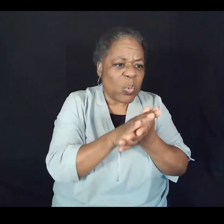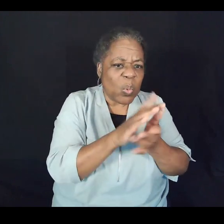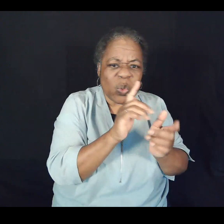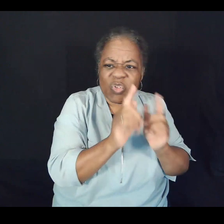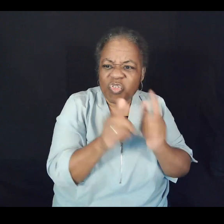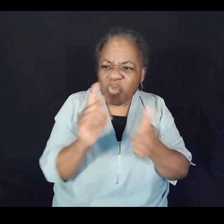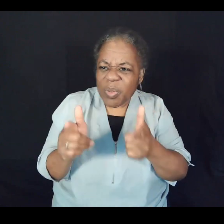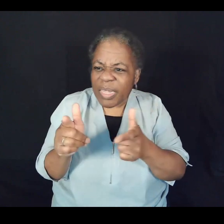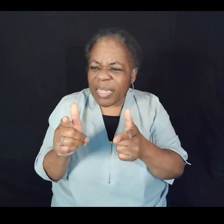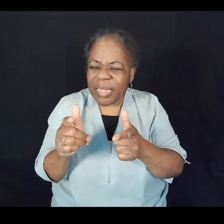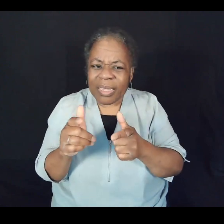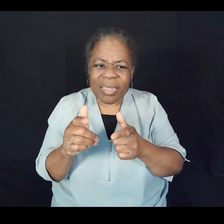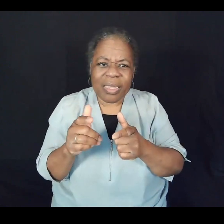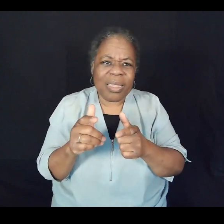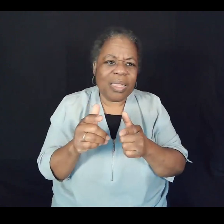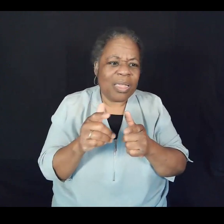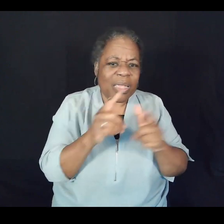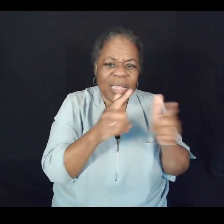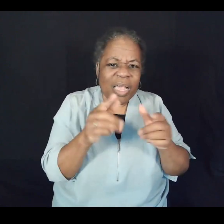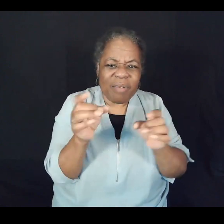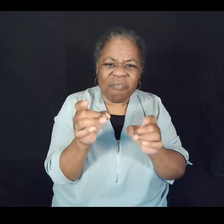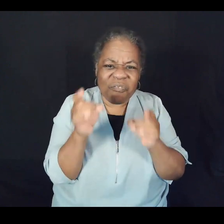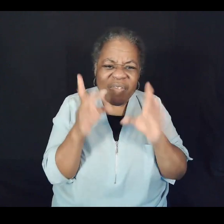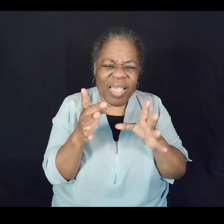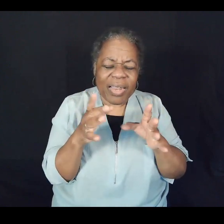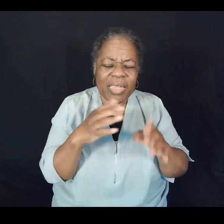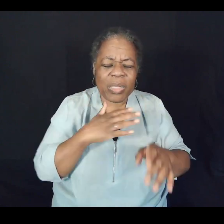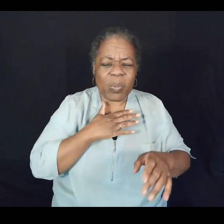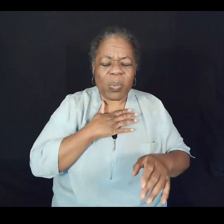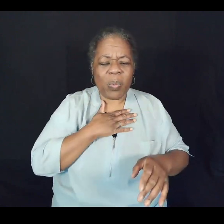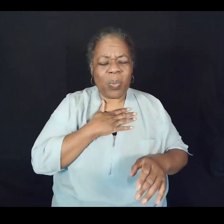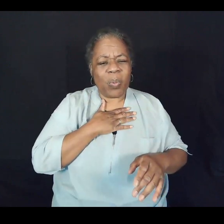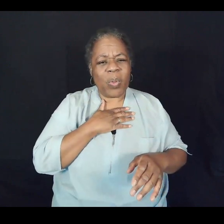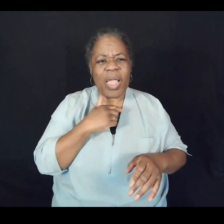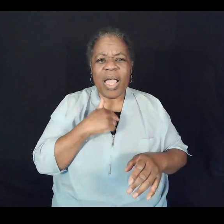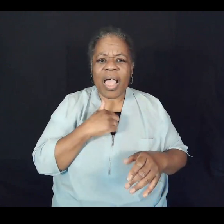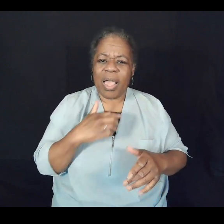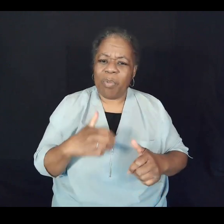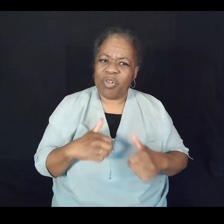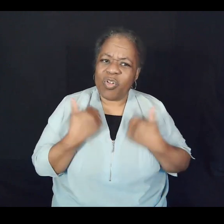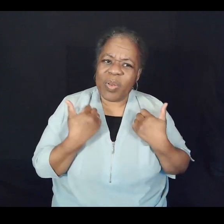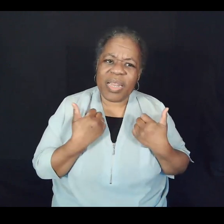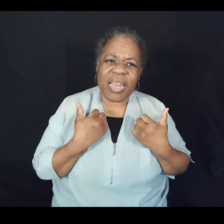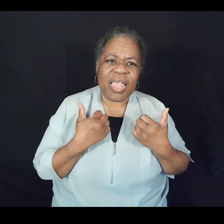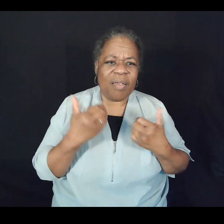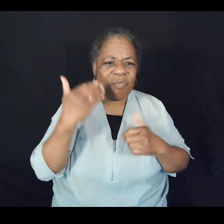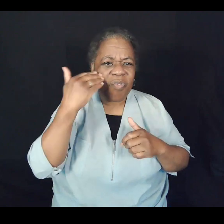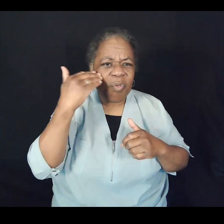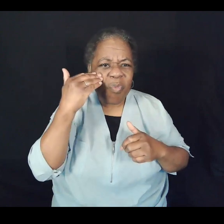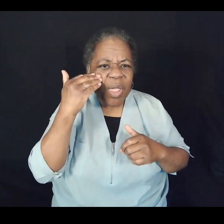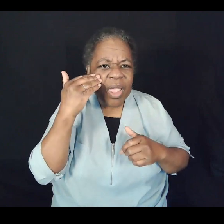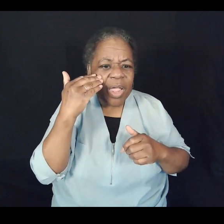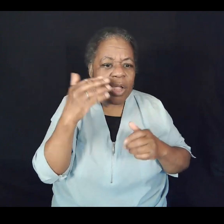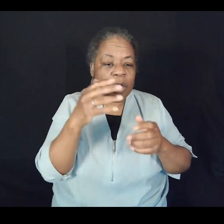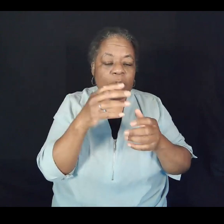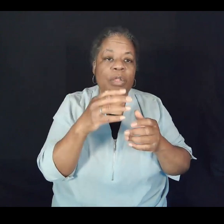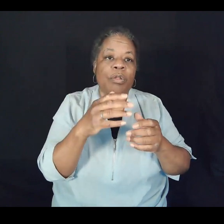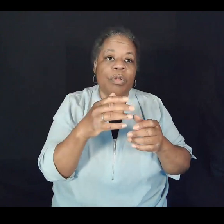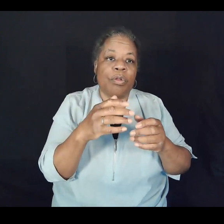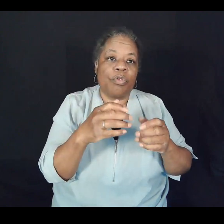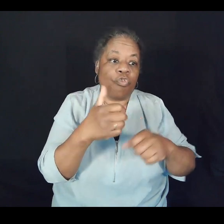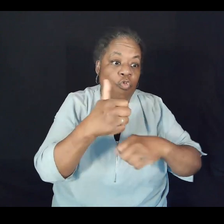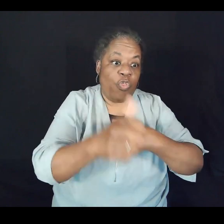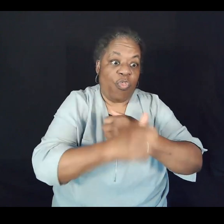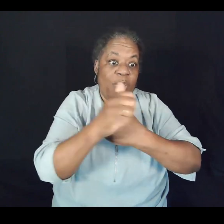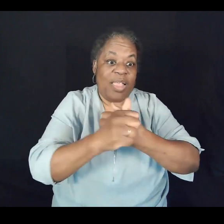violence. I want to live aware and sensitive to the numerous types of threats that exist, and I don't want to live in